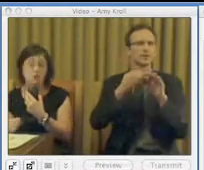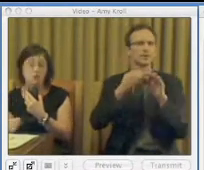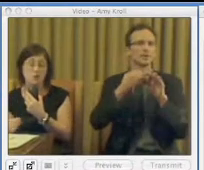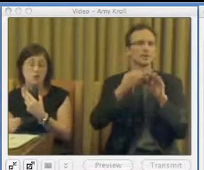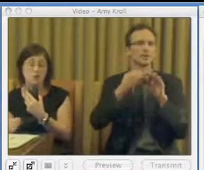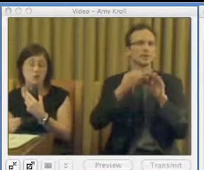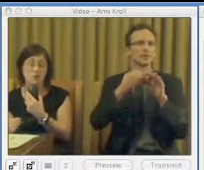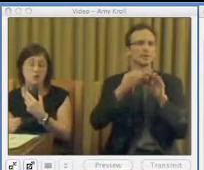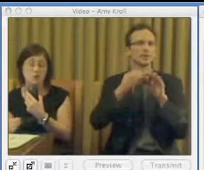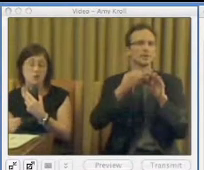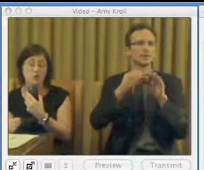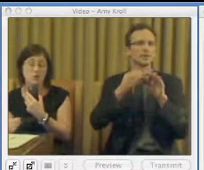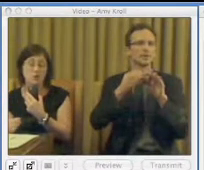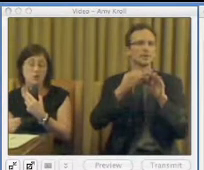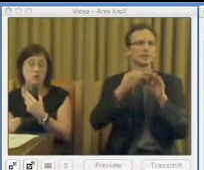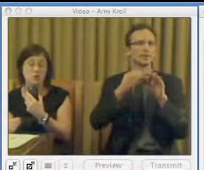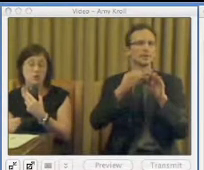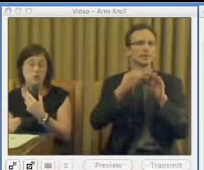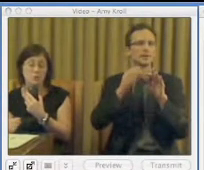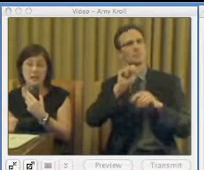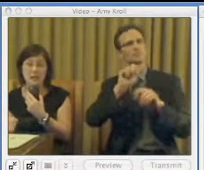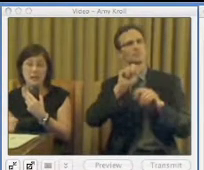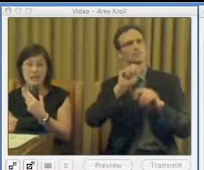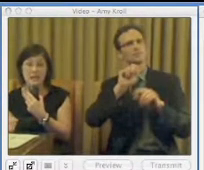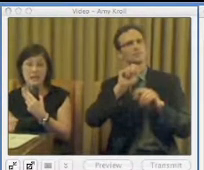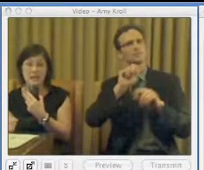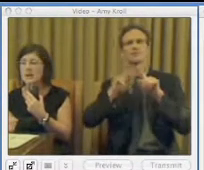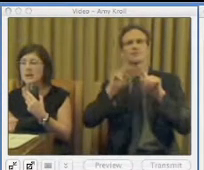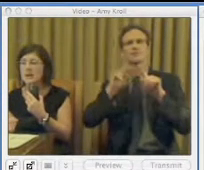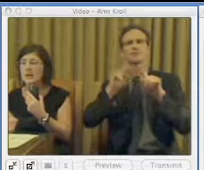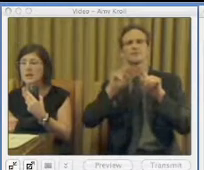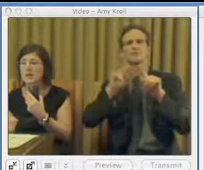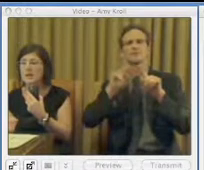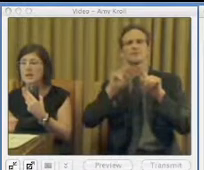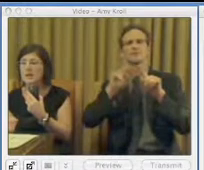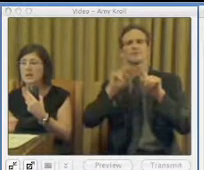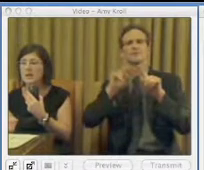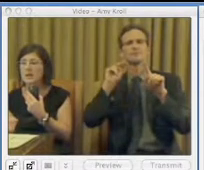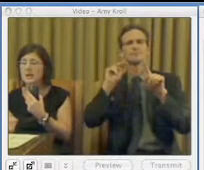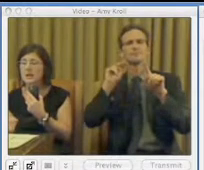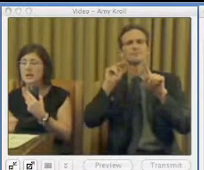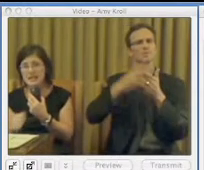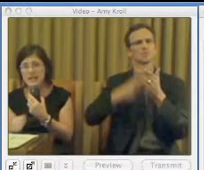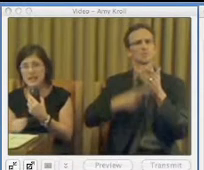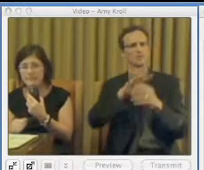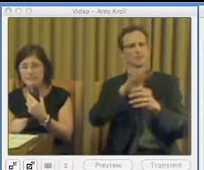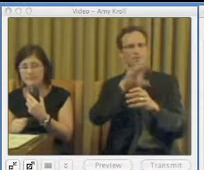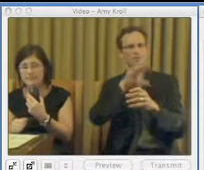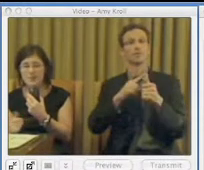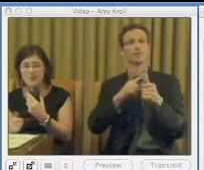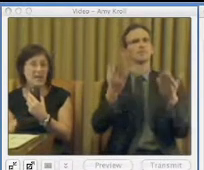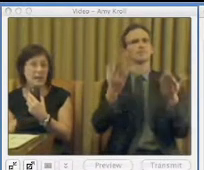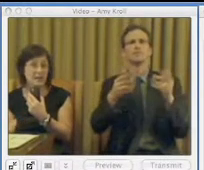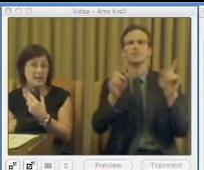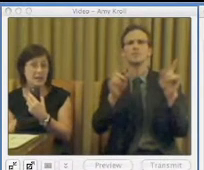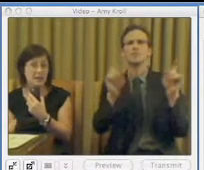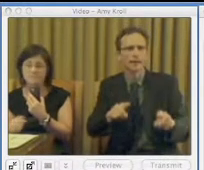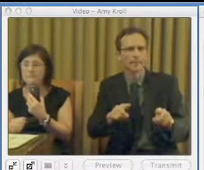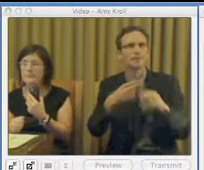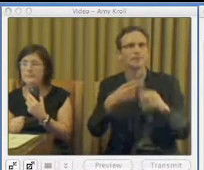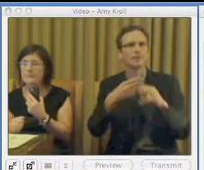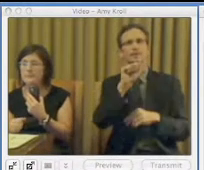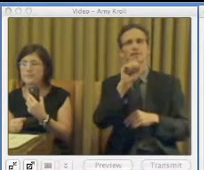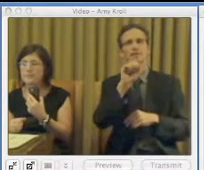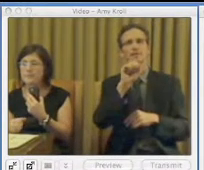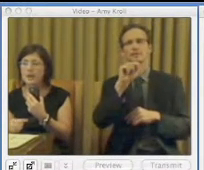define interpreting and community interpreting in particular. So we can look at the setting, so